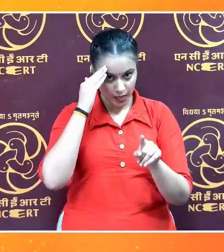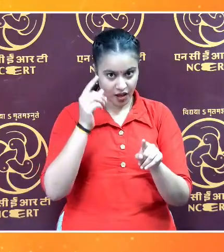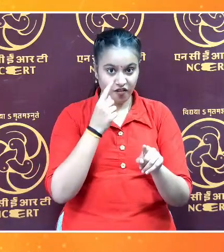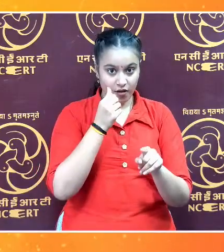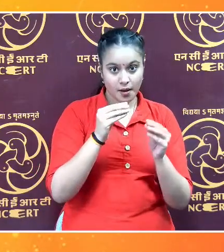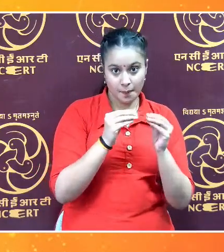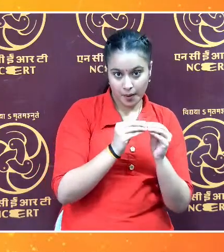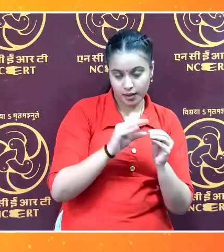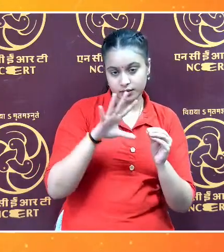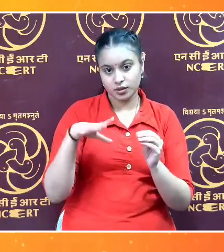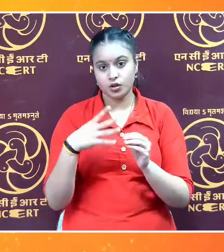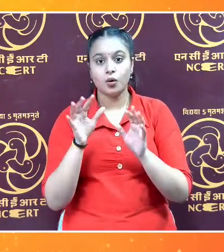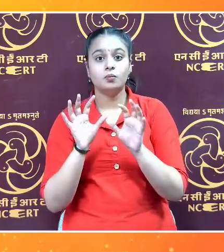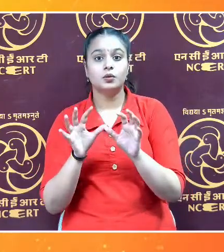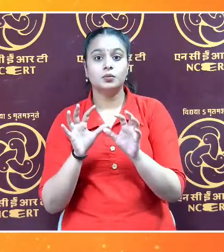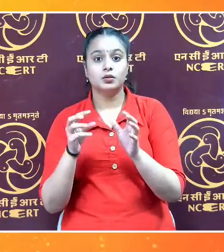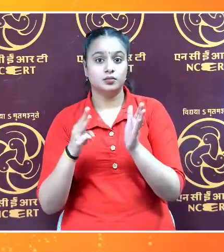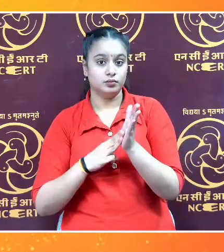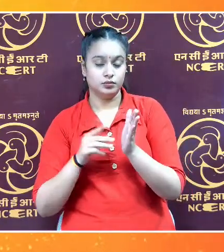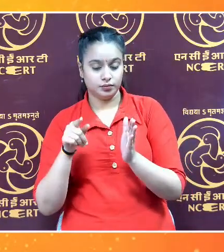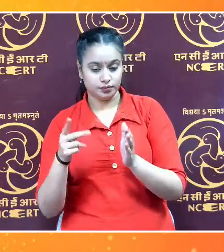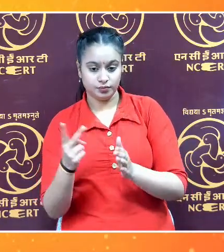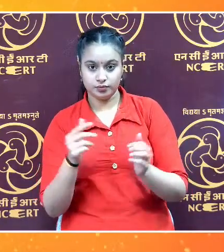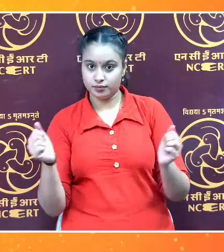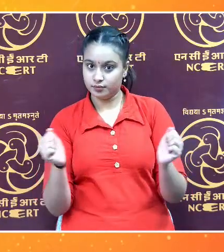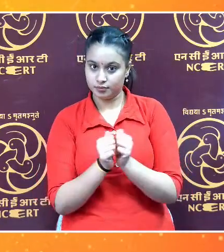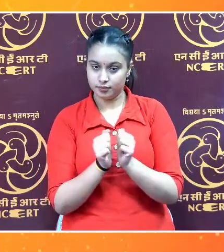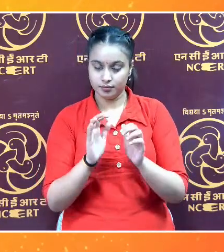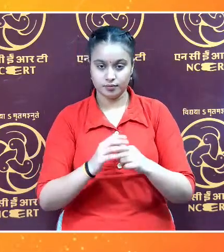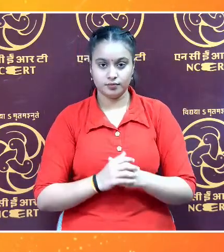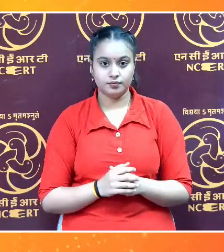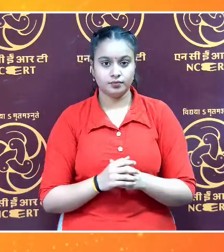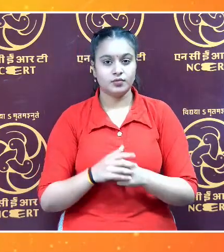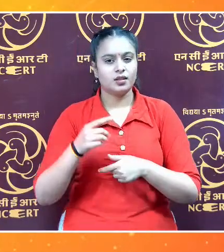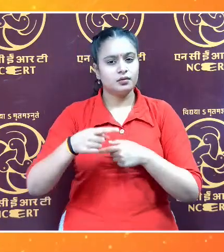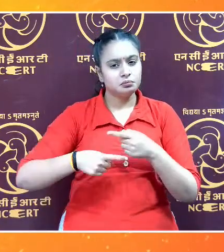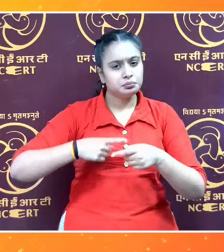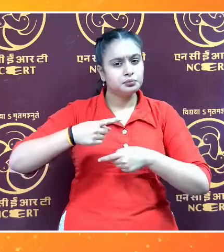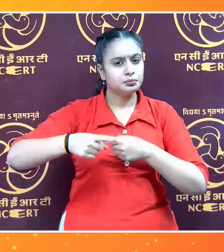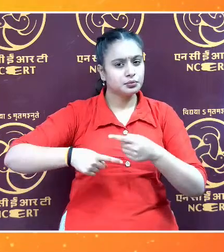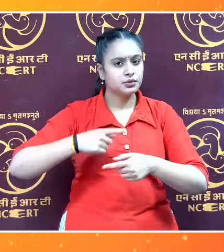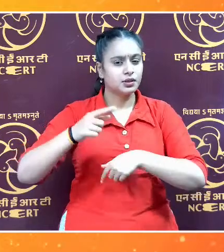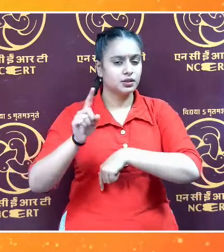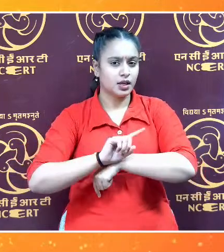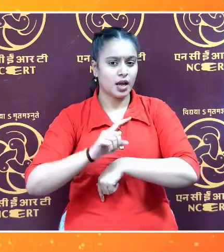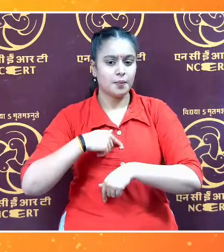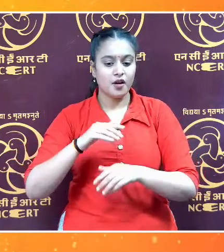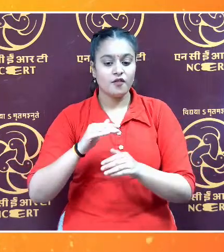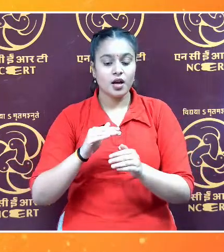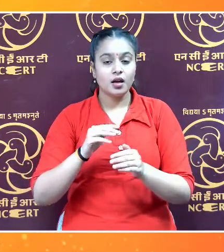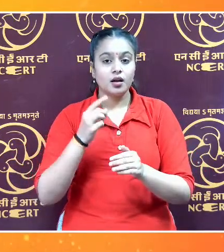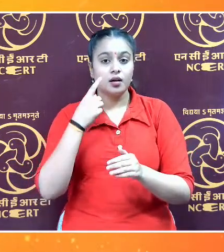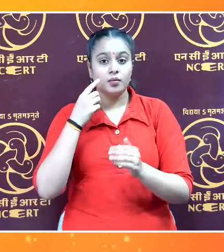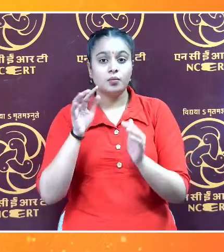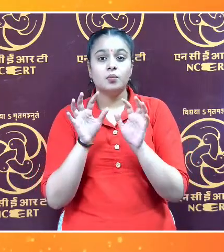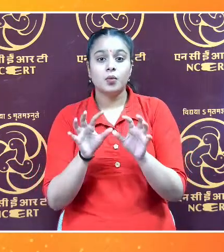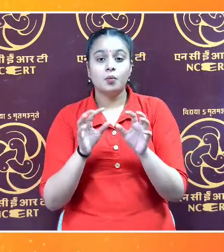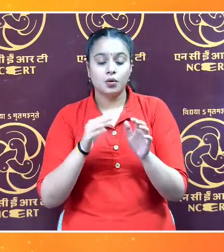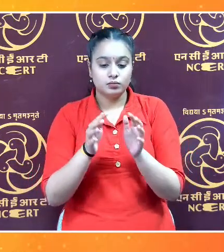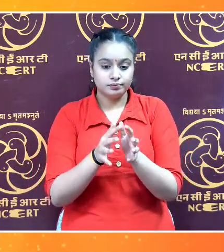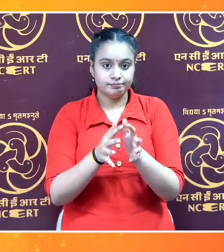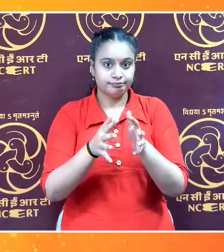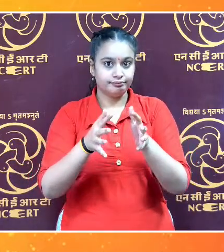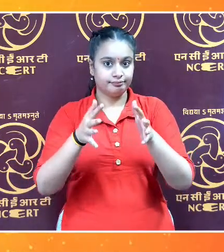Moti together sitting in front of you. So as days went by, Moti grew up and loved Badal.